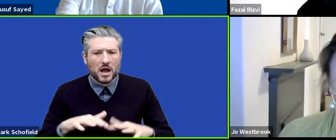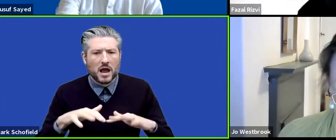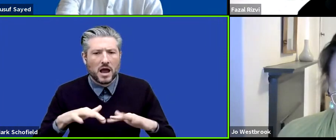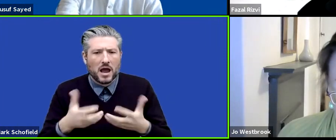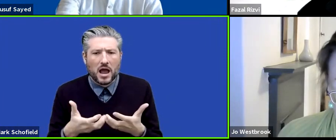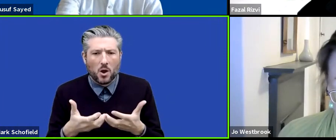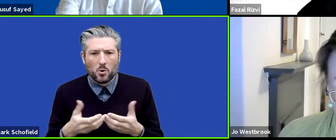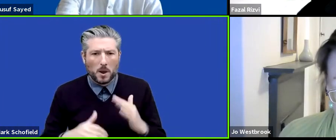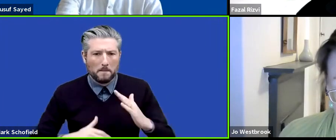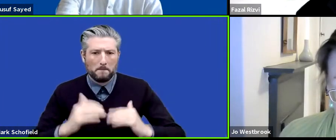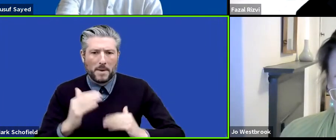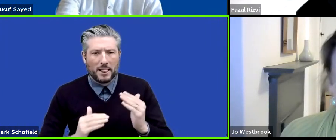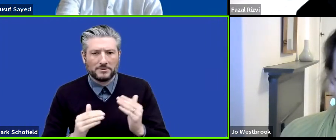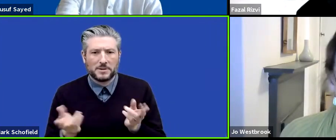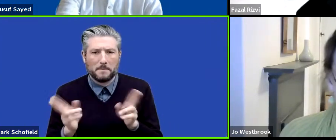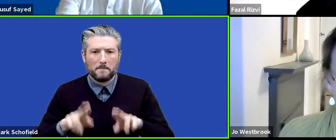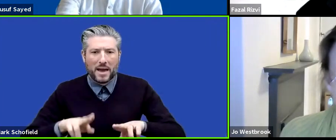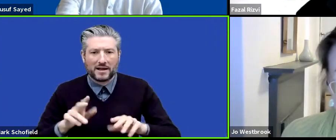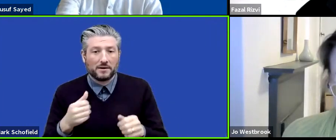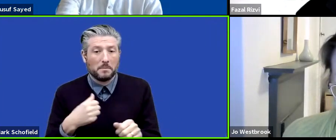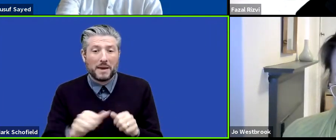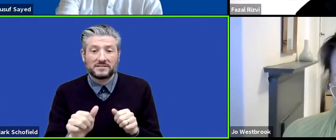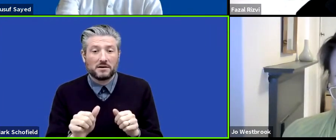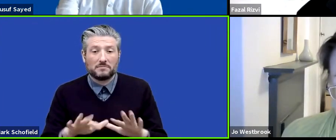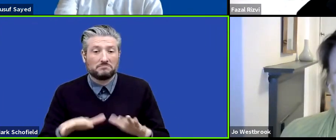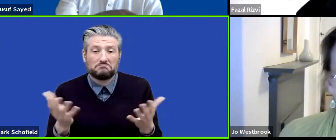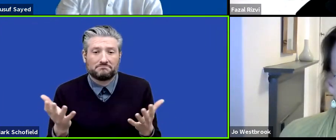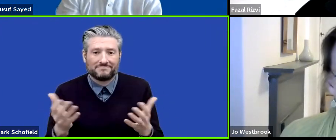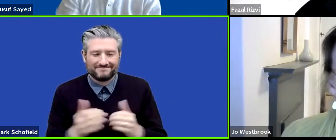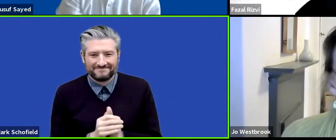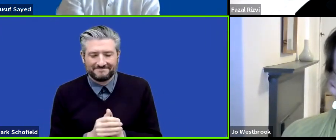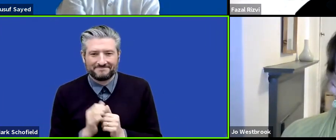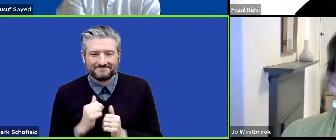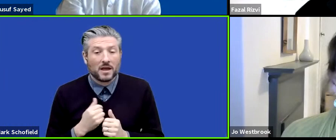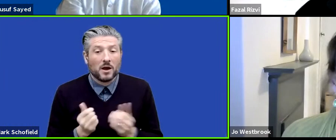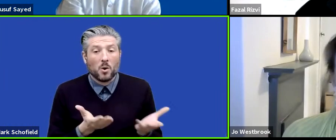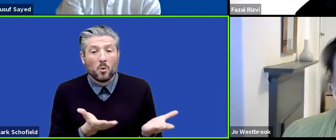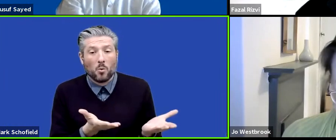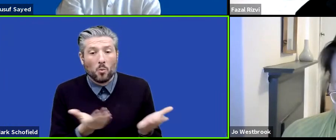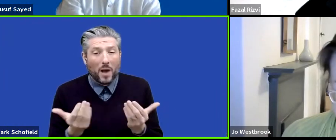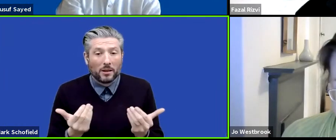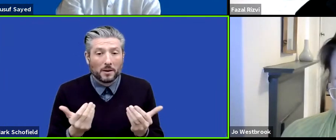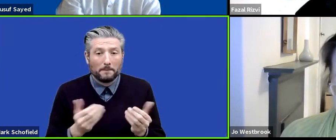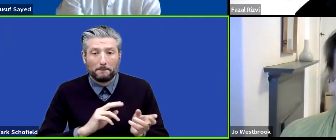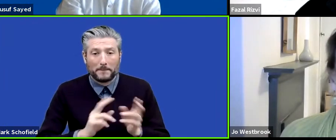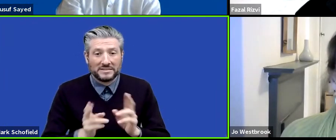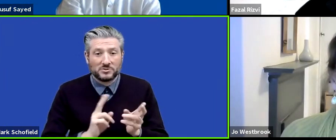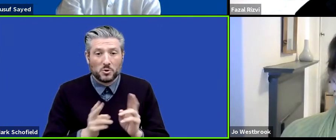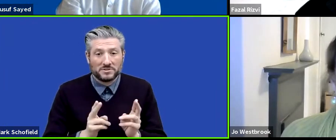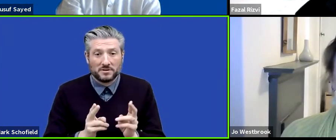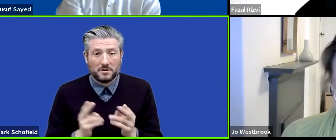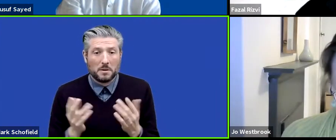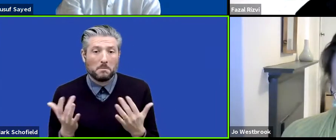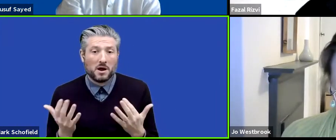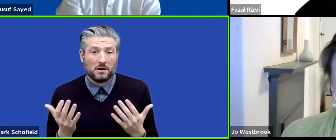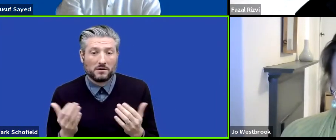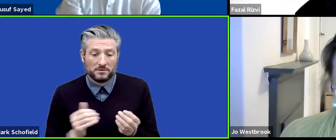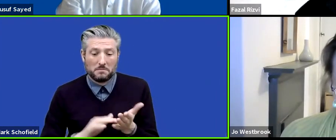I would like to welcome Mark Schofield, who is English to British Sign Language interpreting this